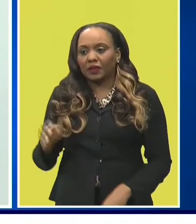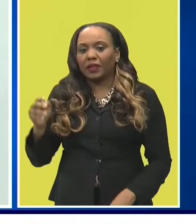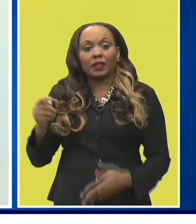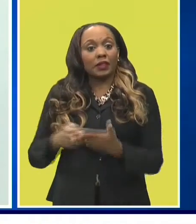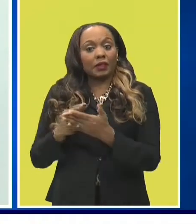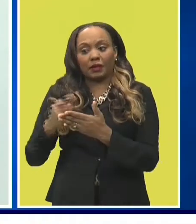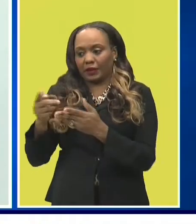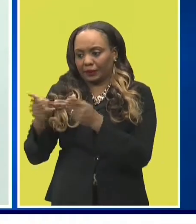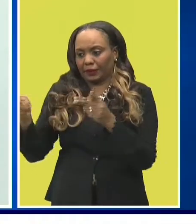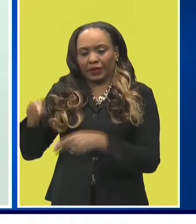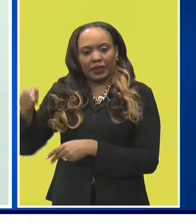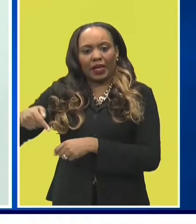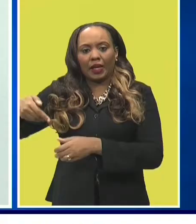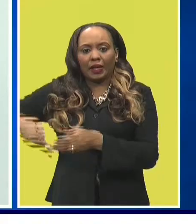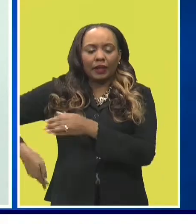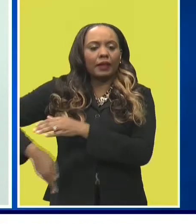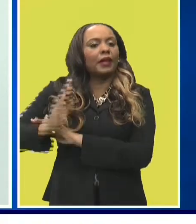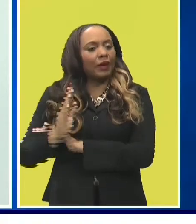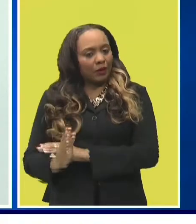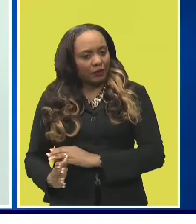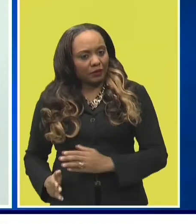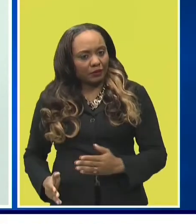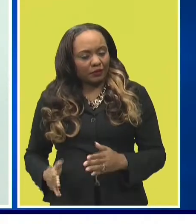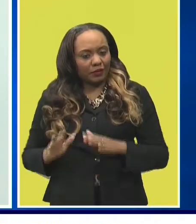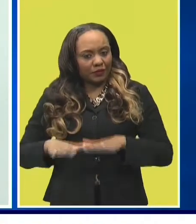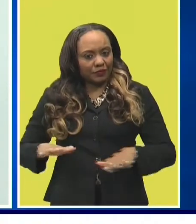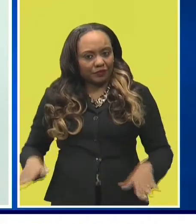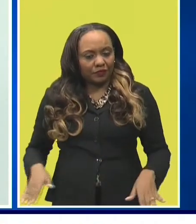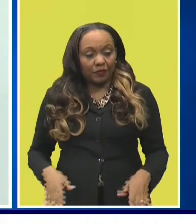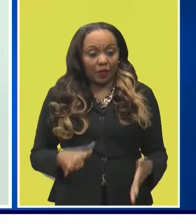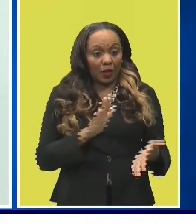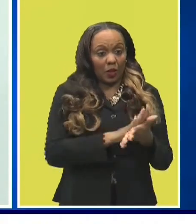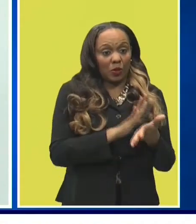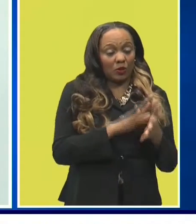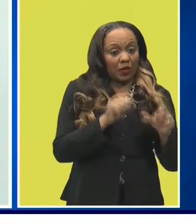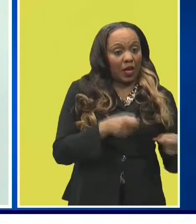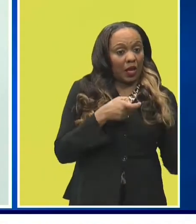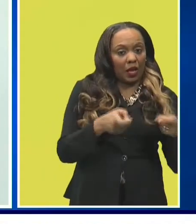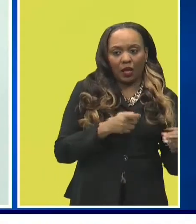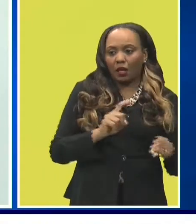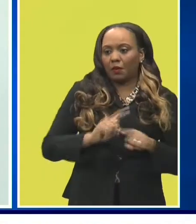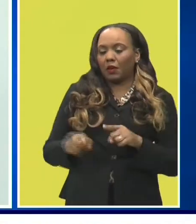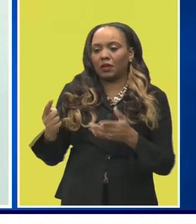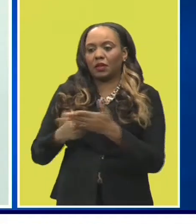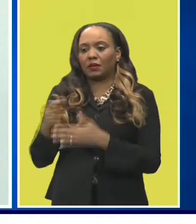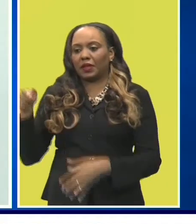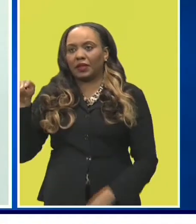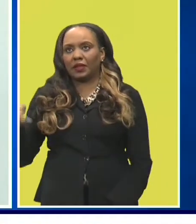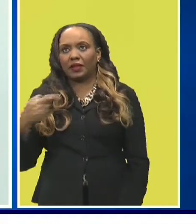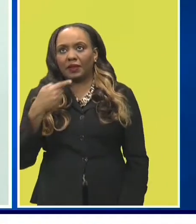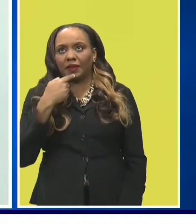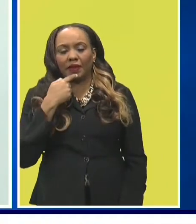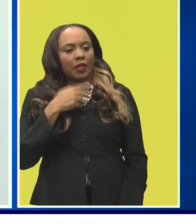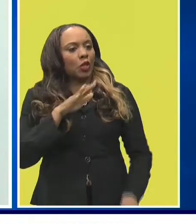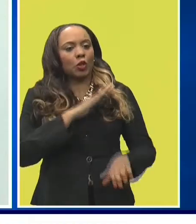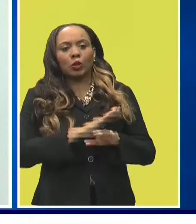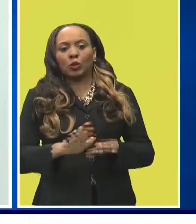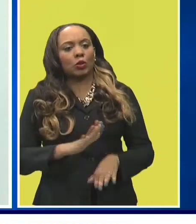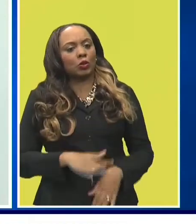the resources to deal with deviant children. The schools don't. But they tell the schools not to